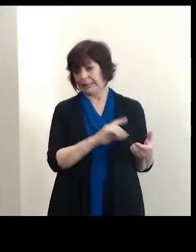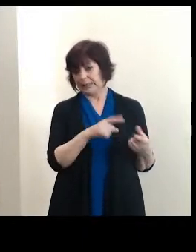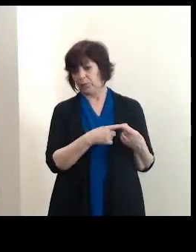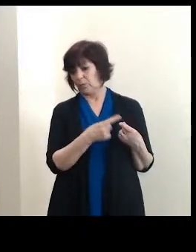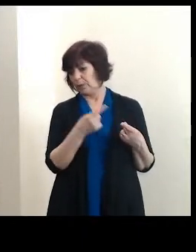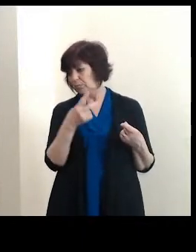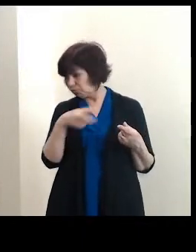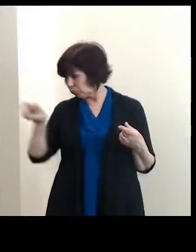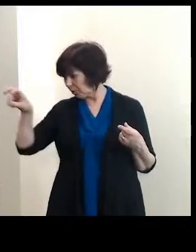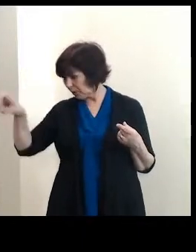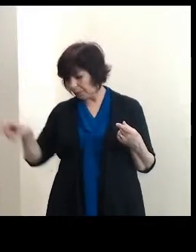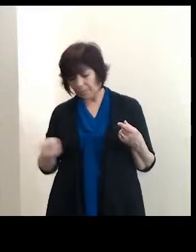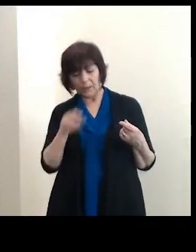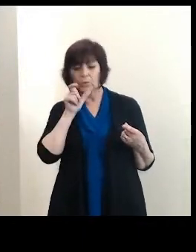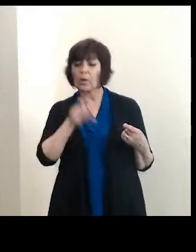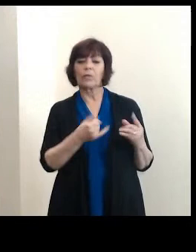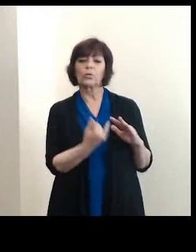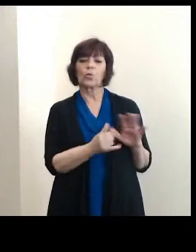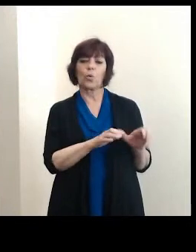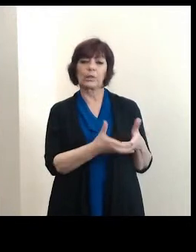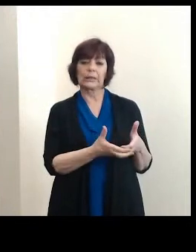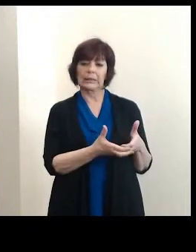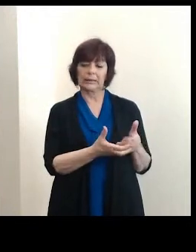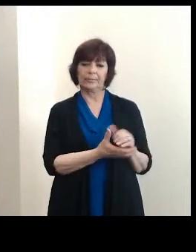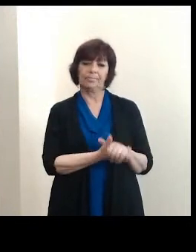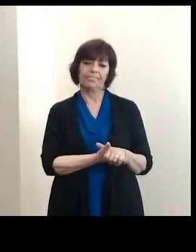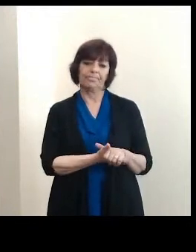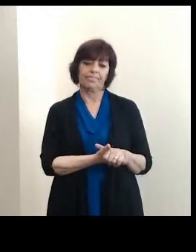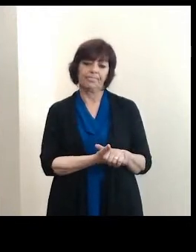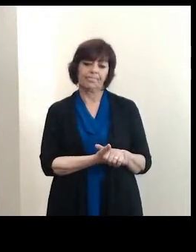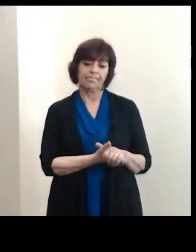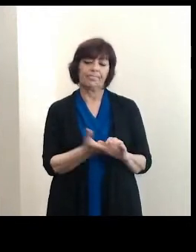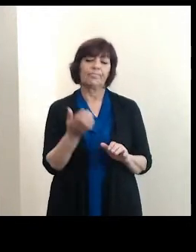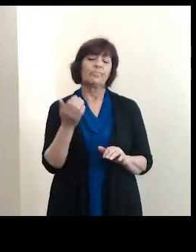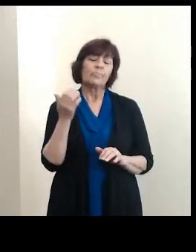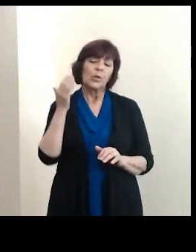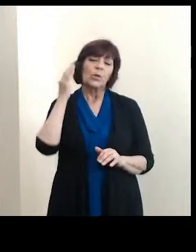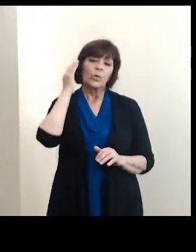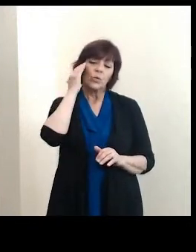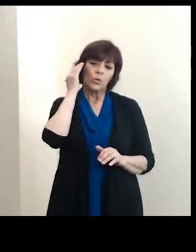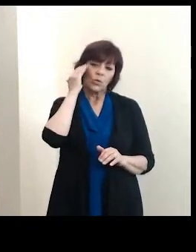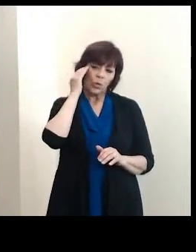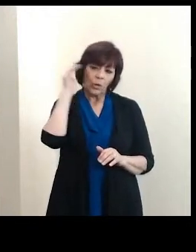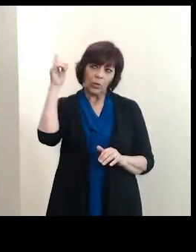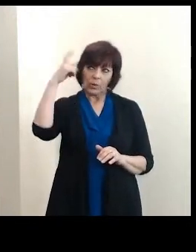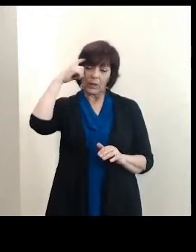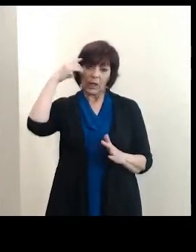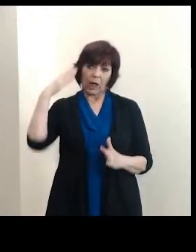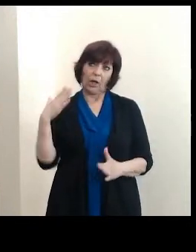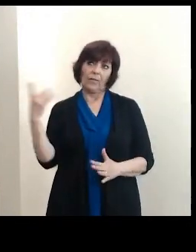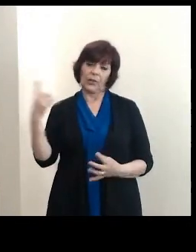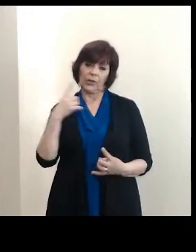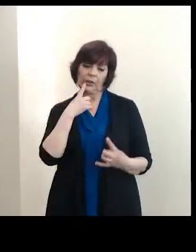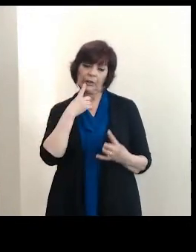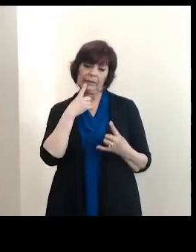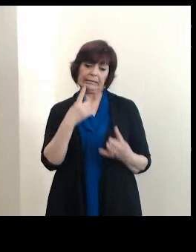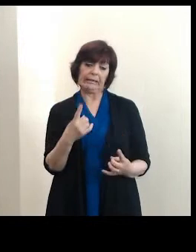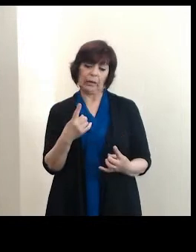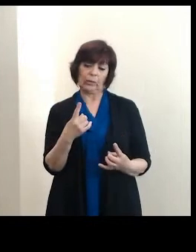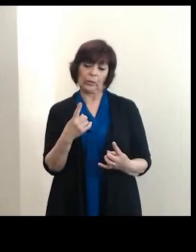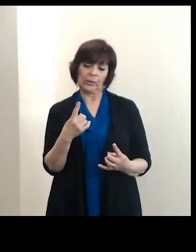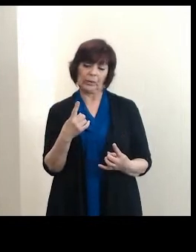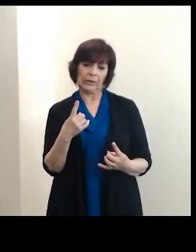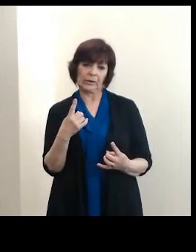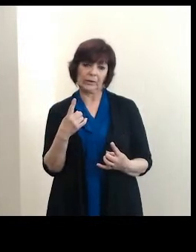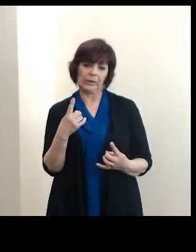people return to the state as of last week. I know when the governor announced that, it was kind of before this